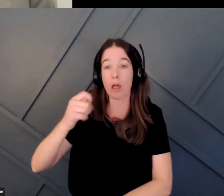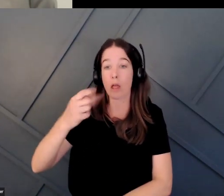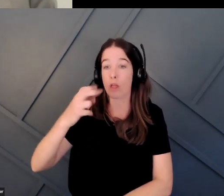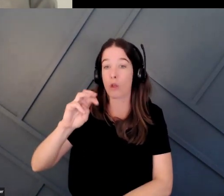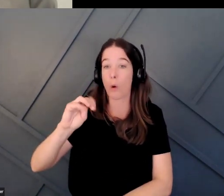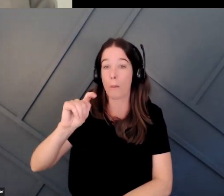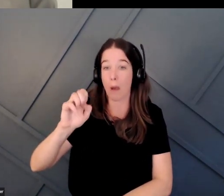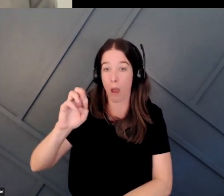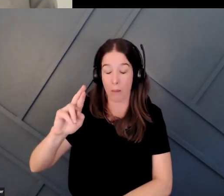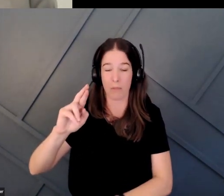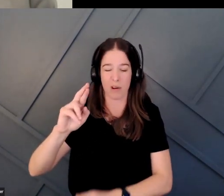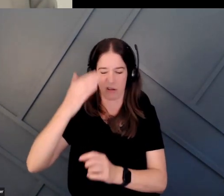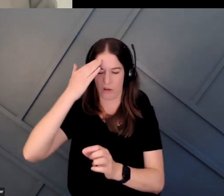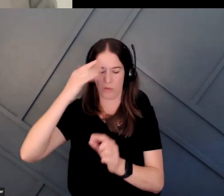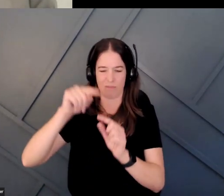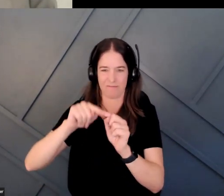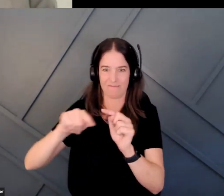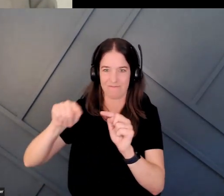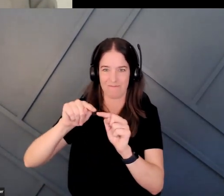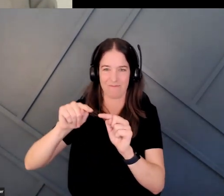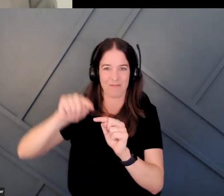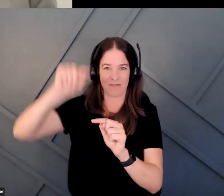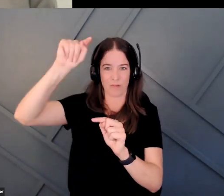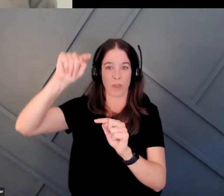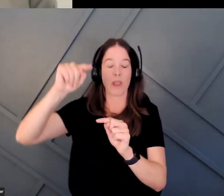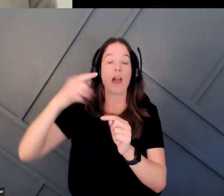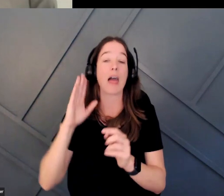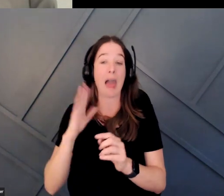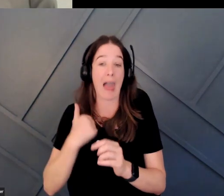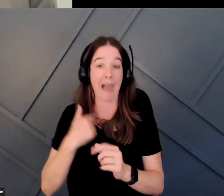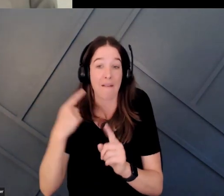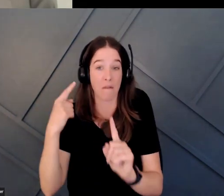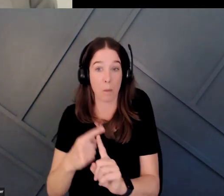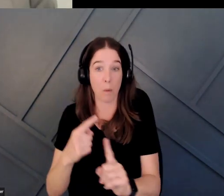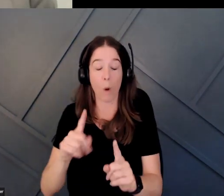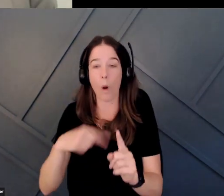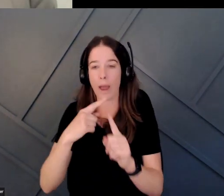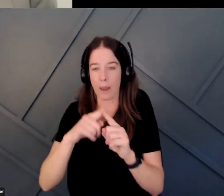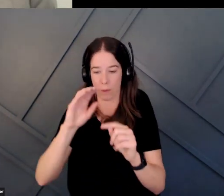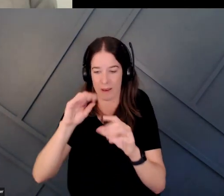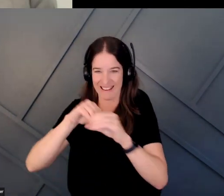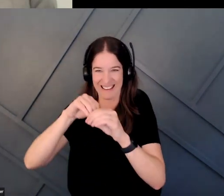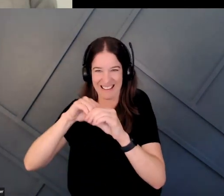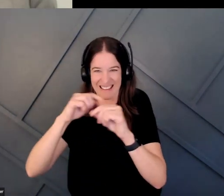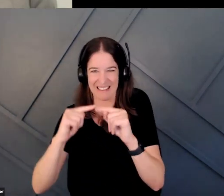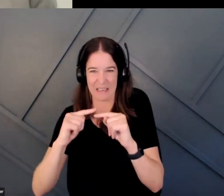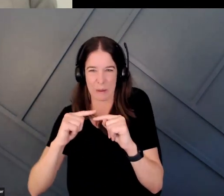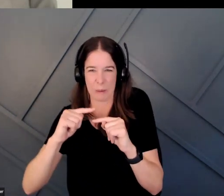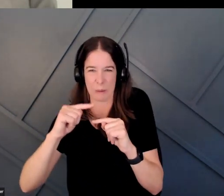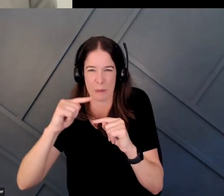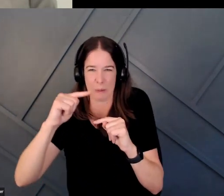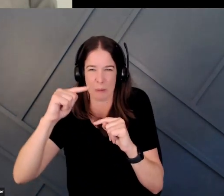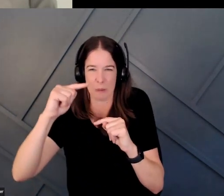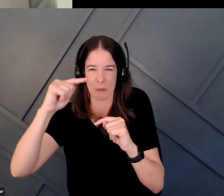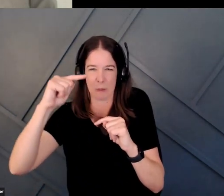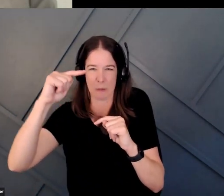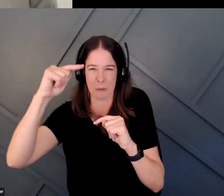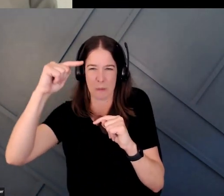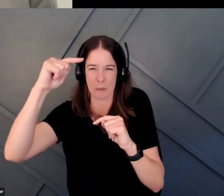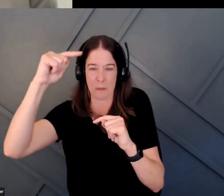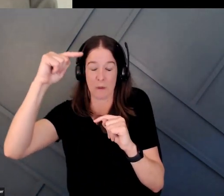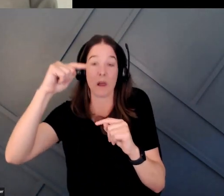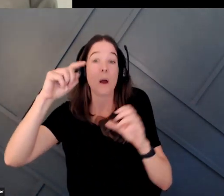high, the pressure causes it to reach a veritable breaking point. And when this occurs in